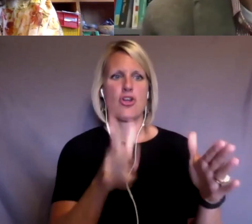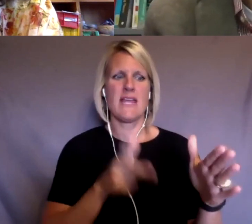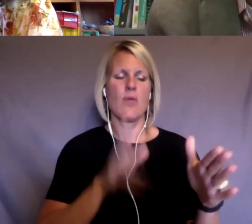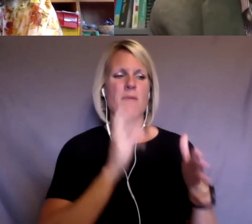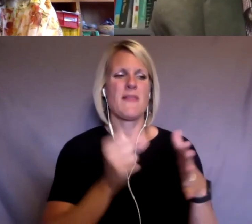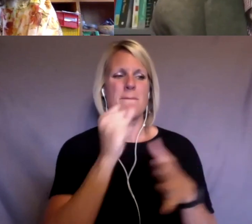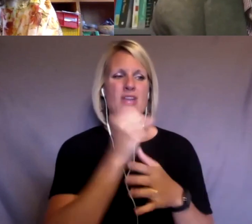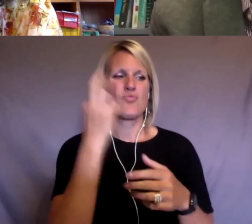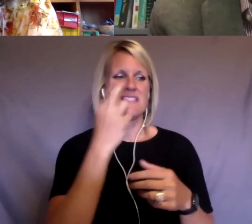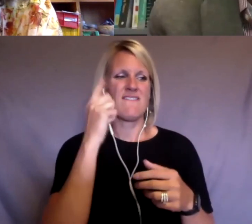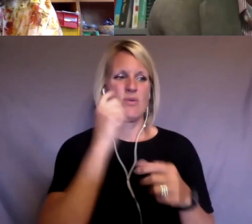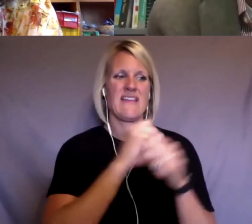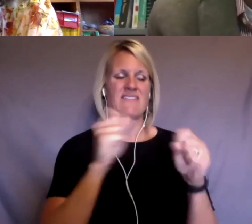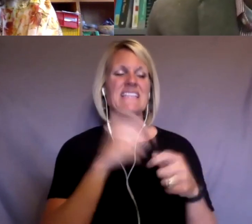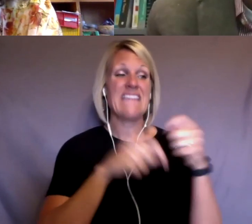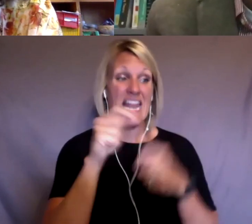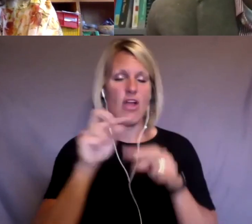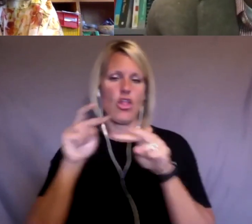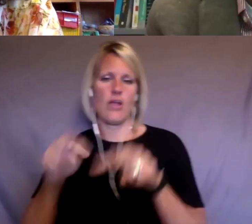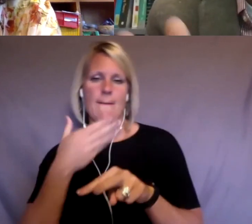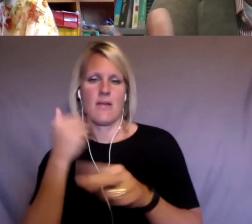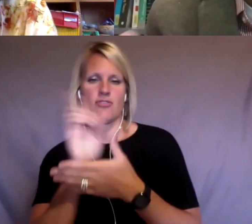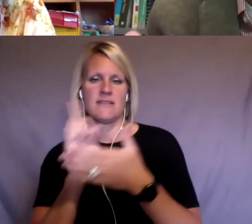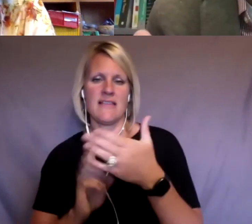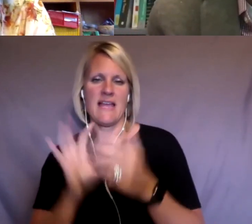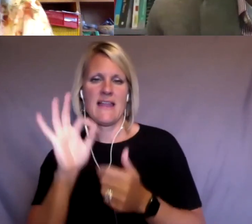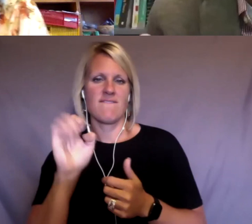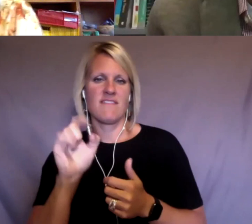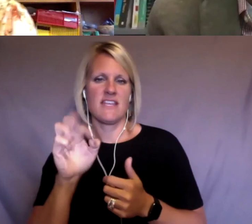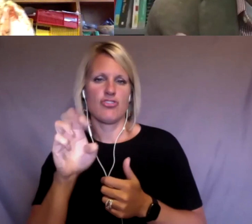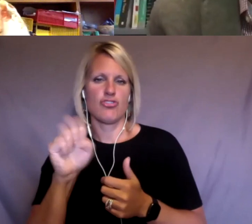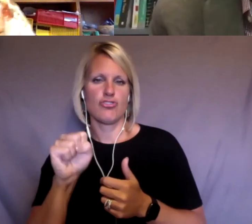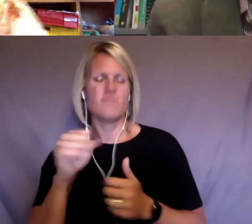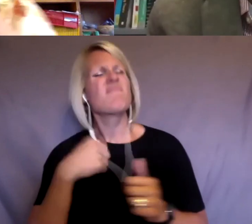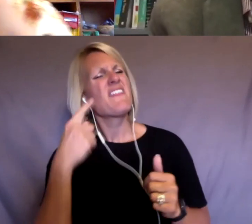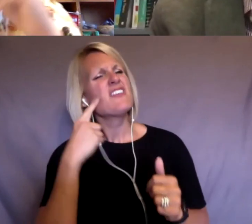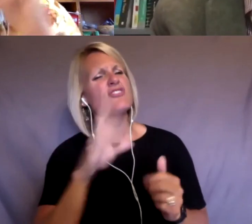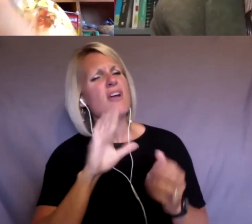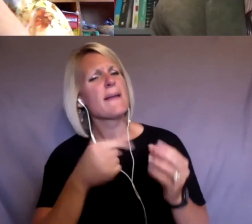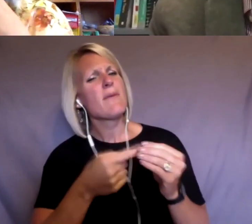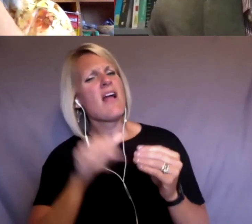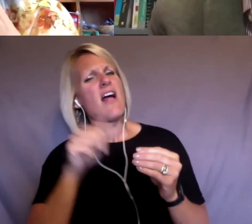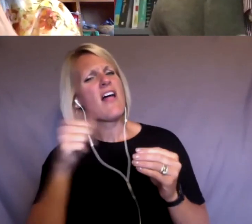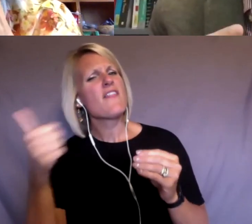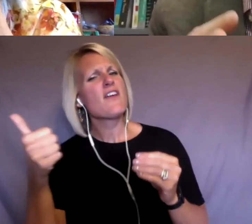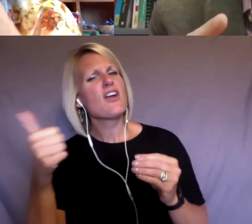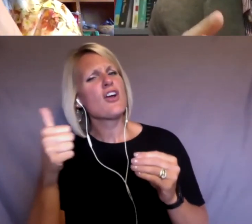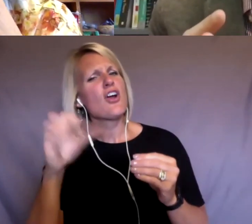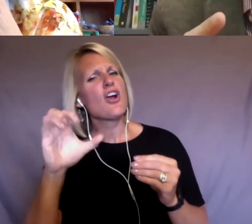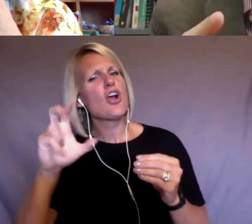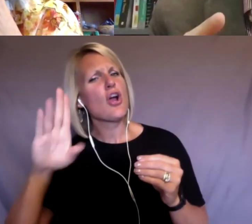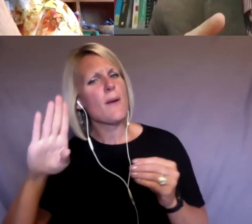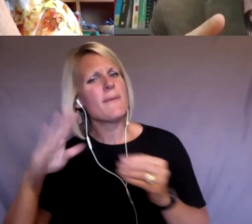instead of looking at better design features. I think she may be referring to other curb extension uses